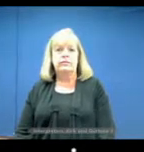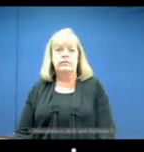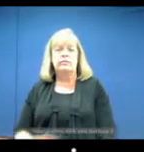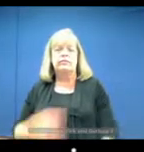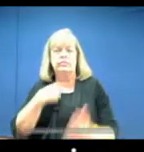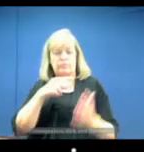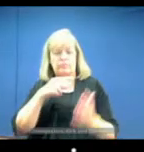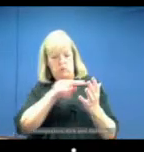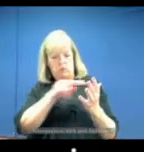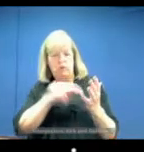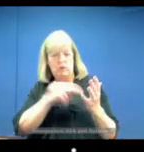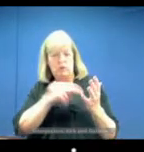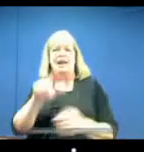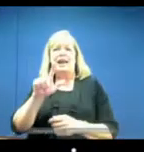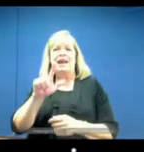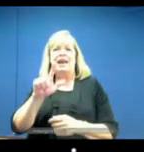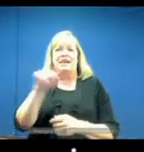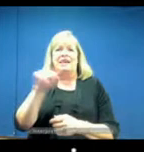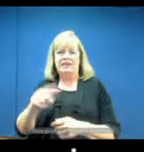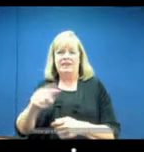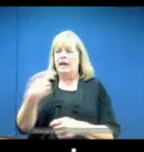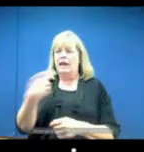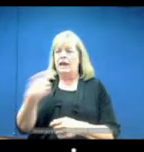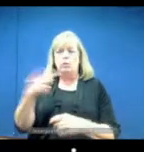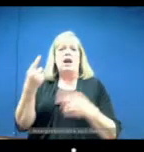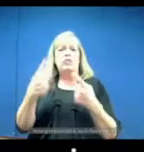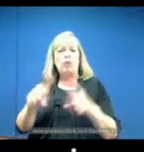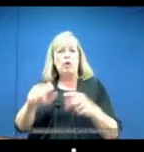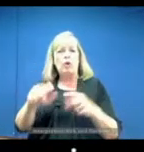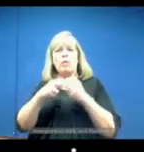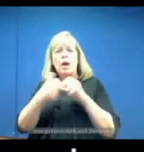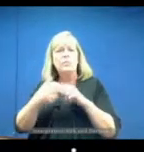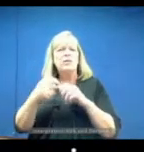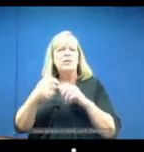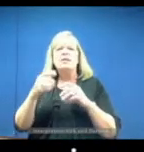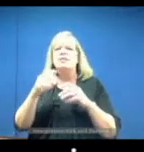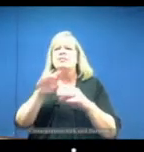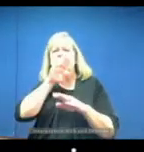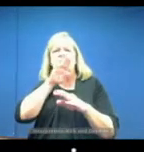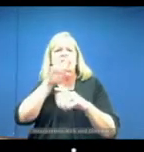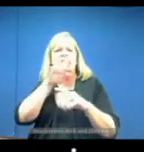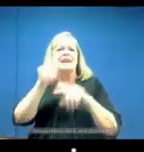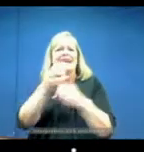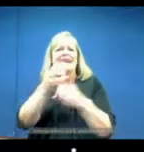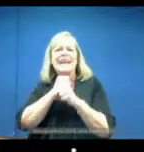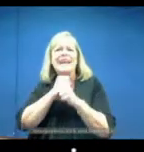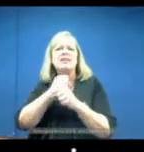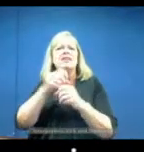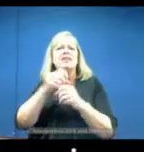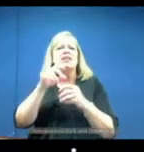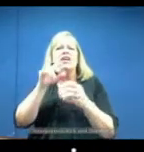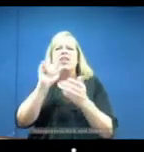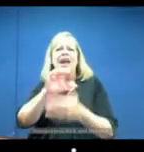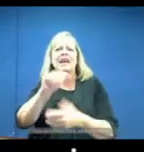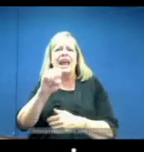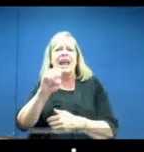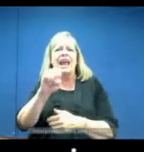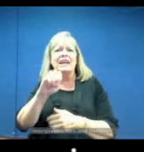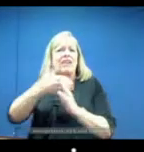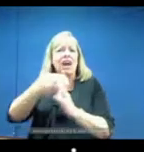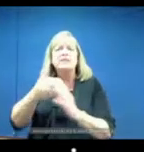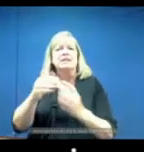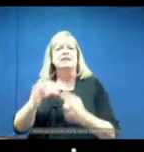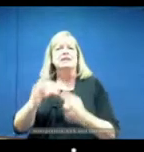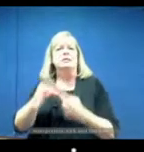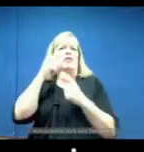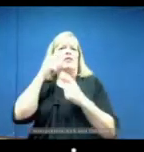Liz asks, do you ever run into problems getting access to case files if the victim is a minor? I have not. I have